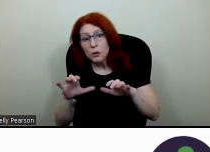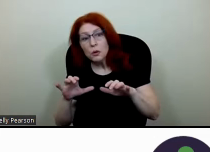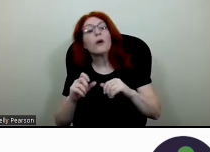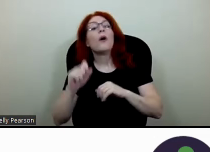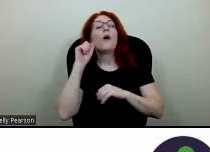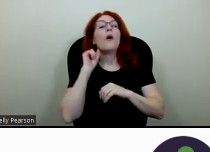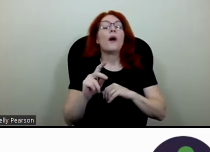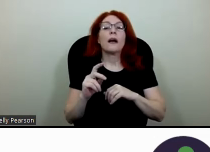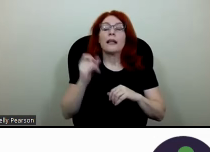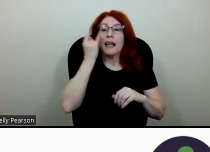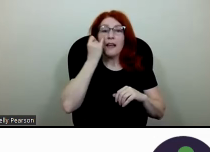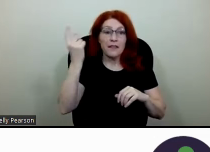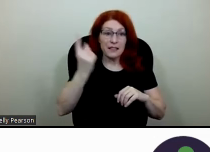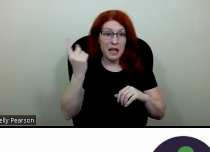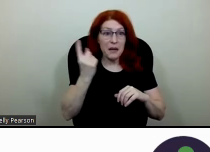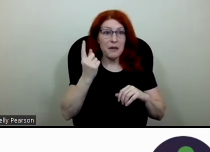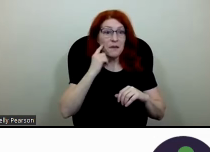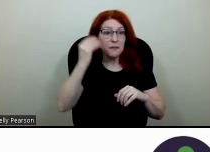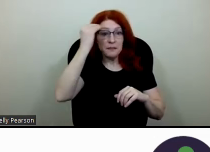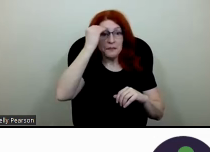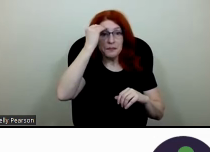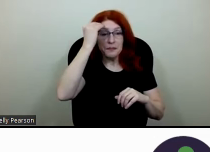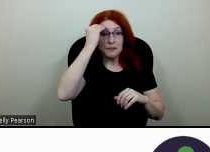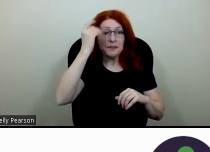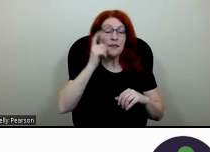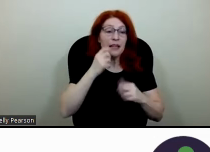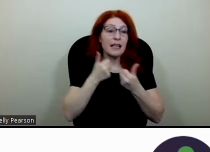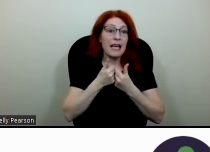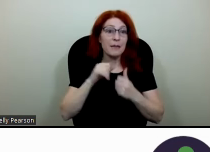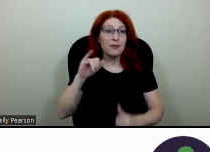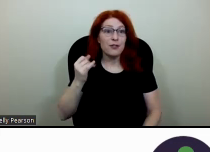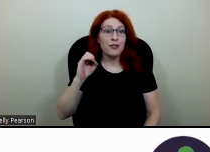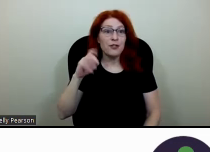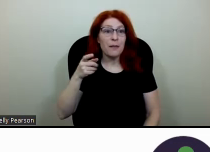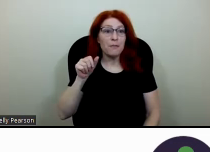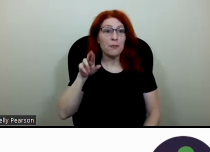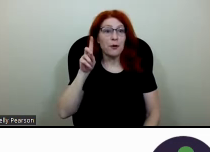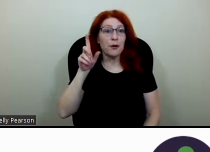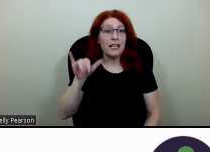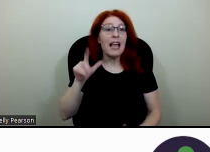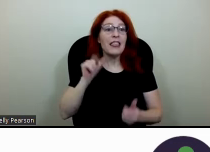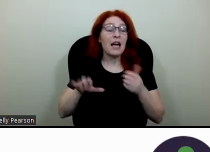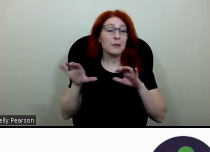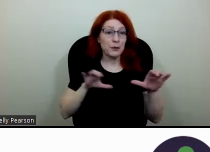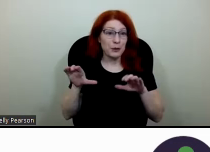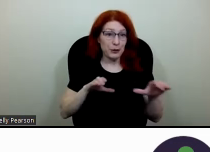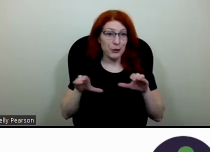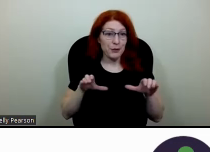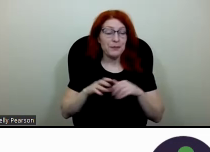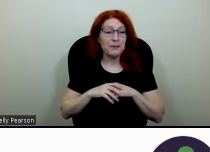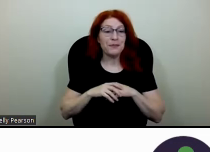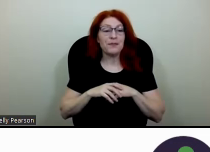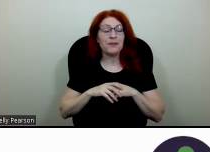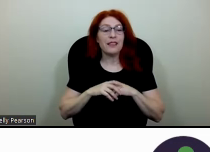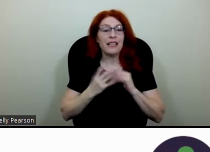so if anyone is familiar with the game Jeopardy, that is what we're going to be doing today. It's again,